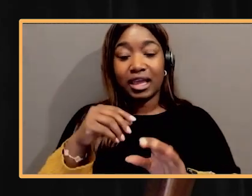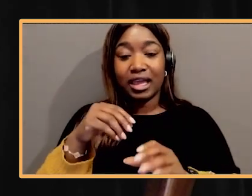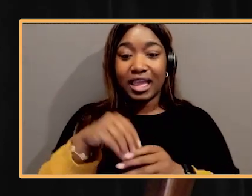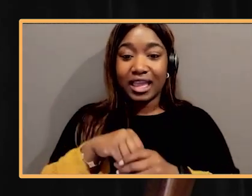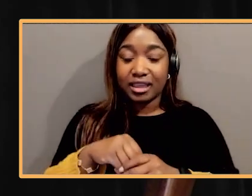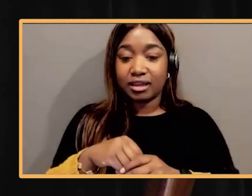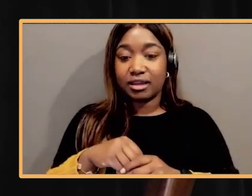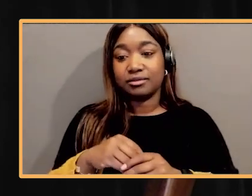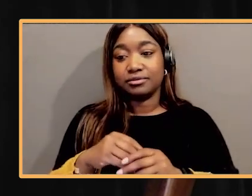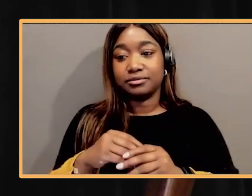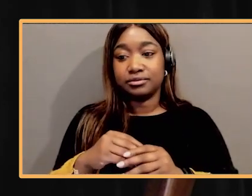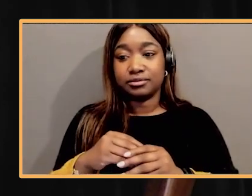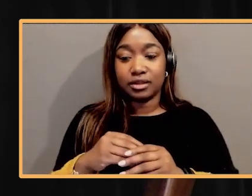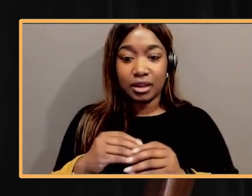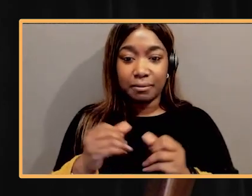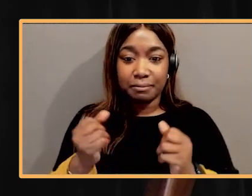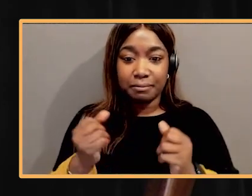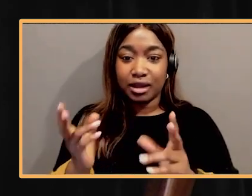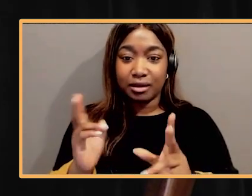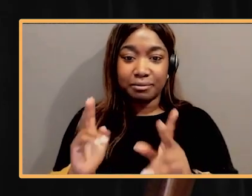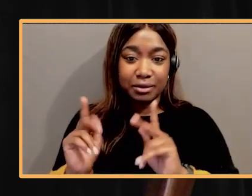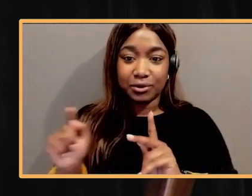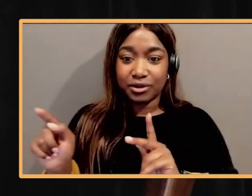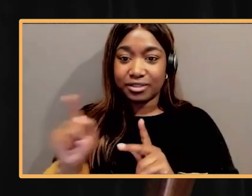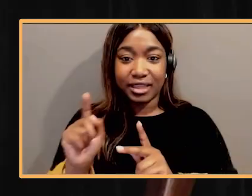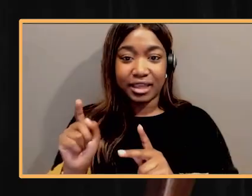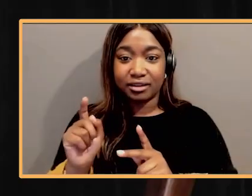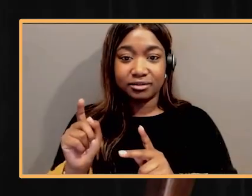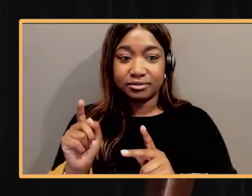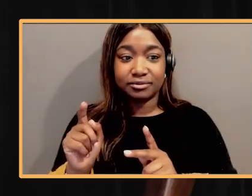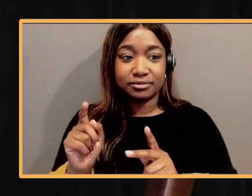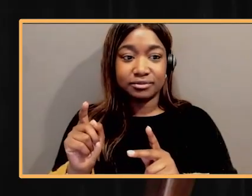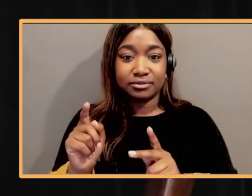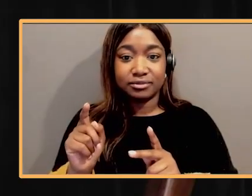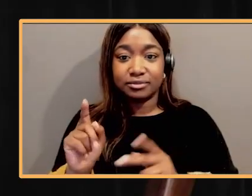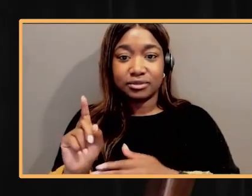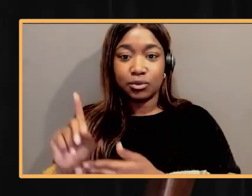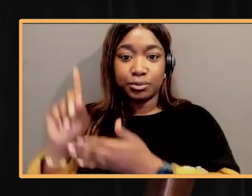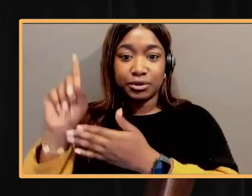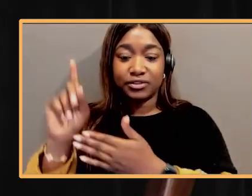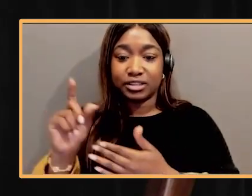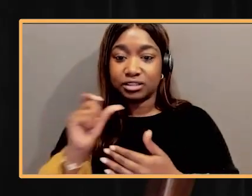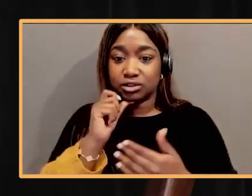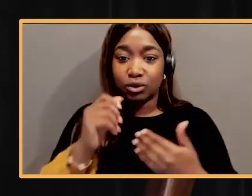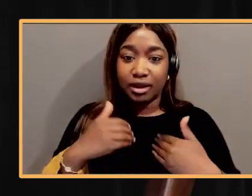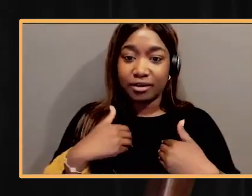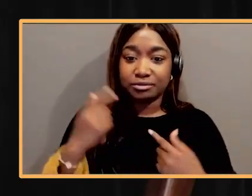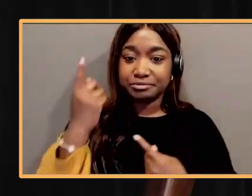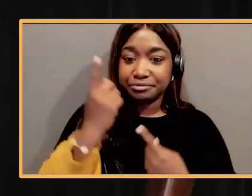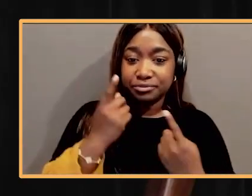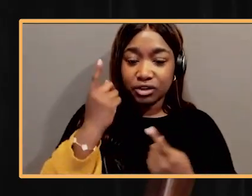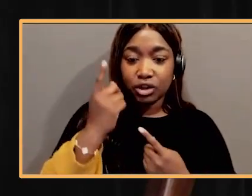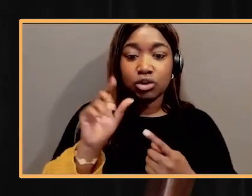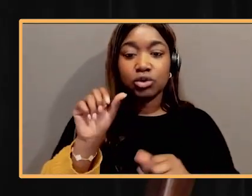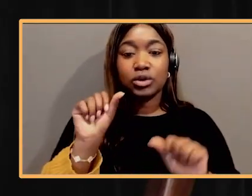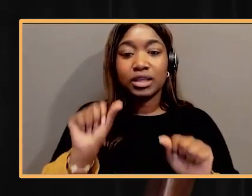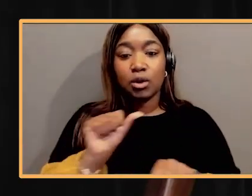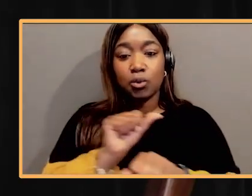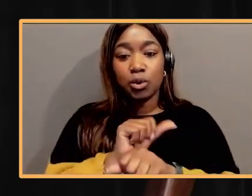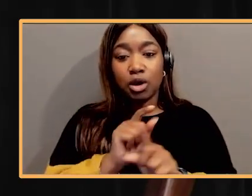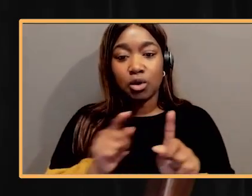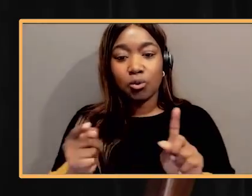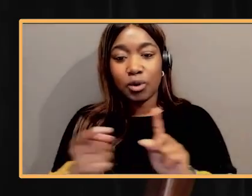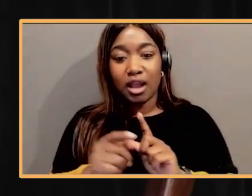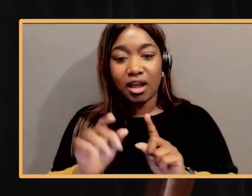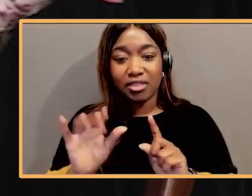lack of privileges do, right? You can work around, and I think so much of the work of going under the